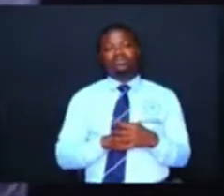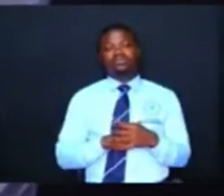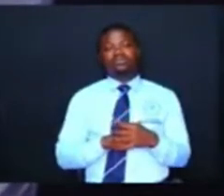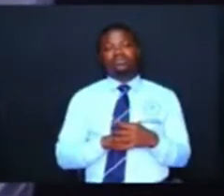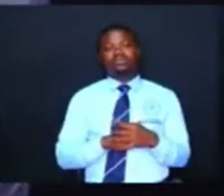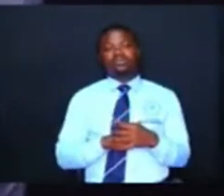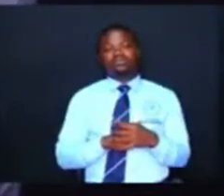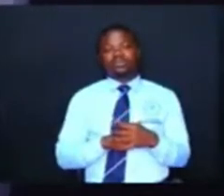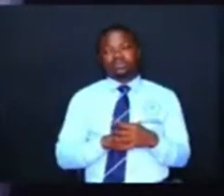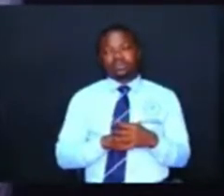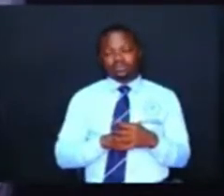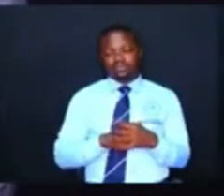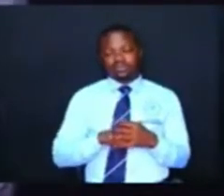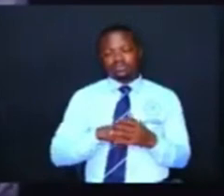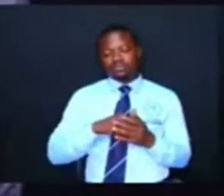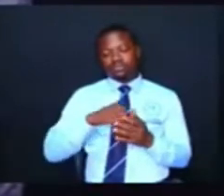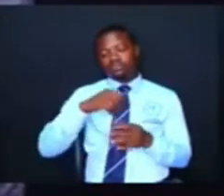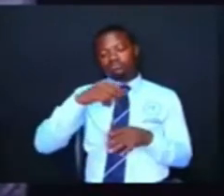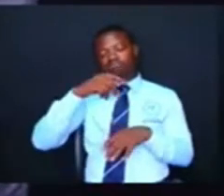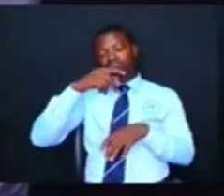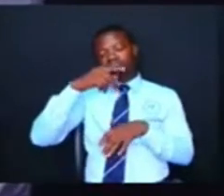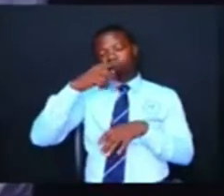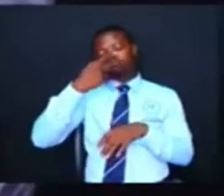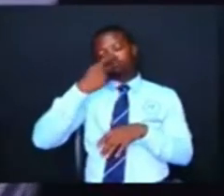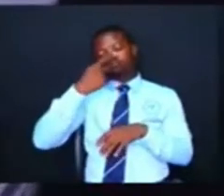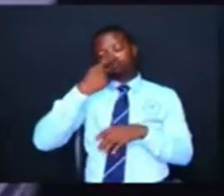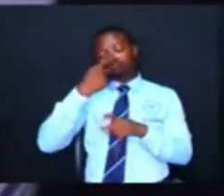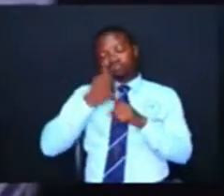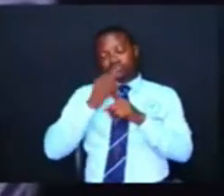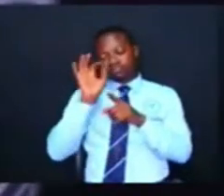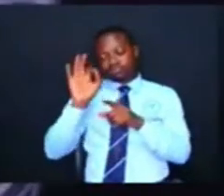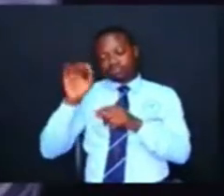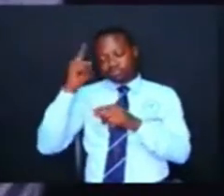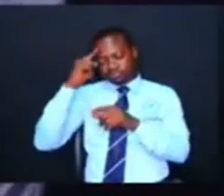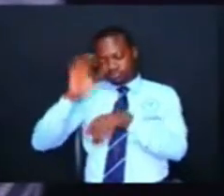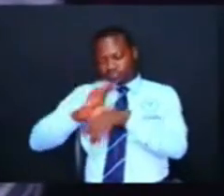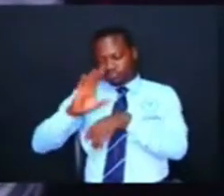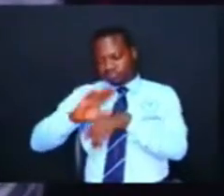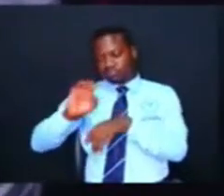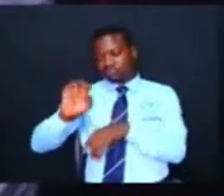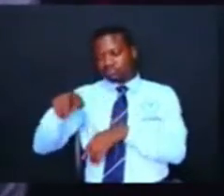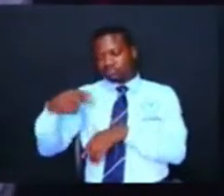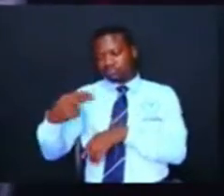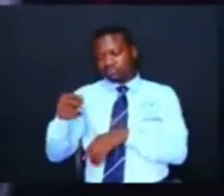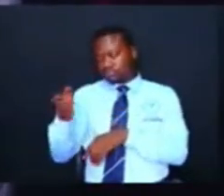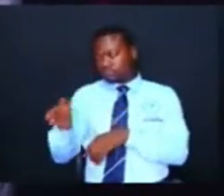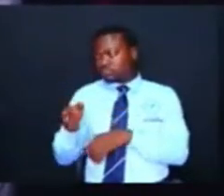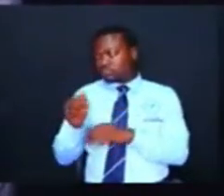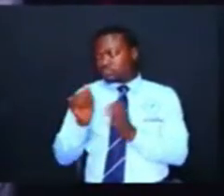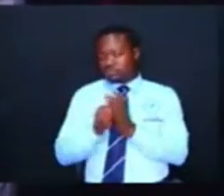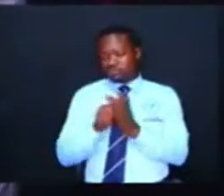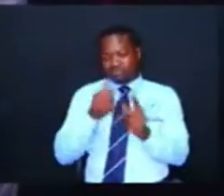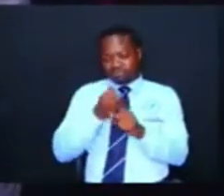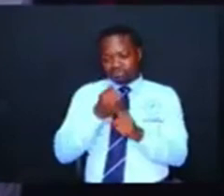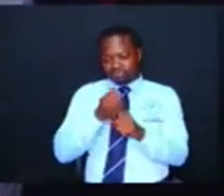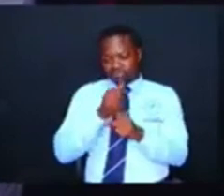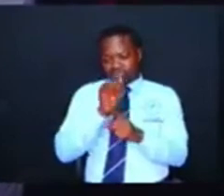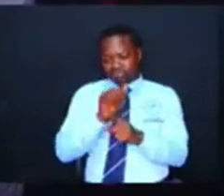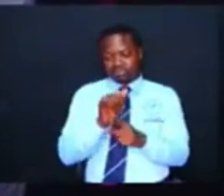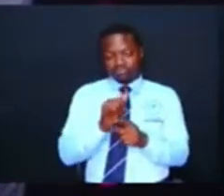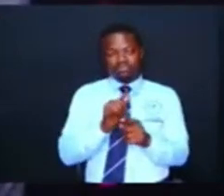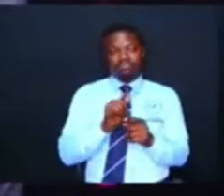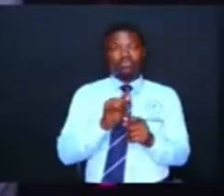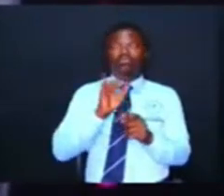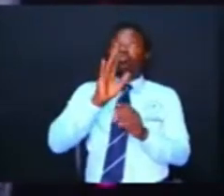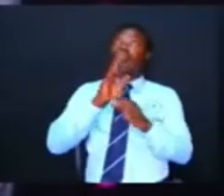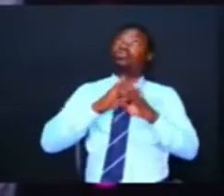Now Paul is praying for the church in Ephesus. What for Paul obom pa dia masori na ewo Ephesus no. That out of his glorious riches,